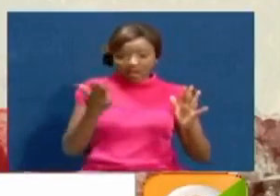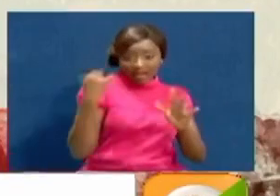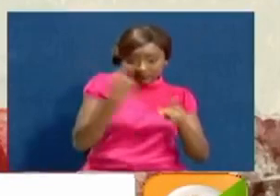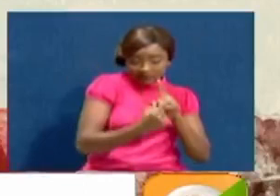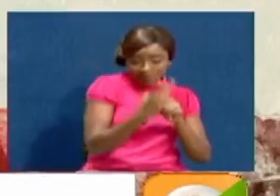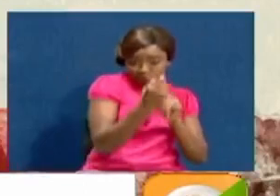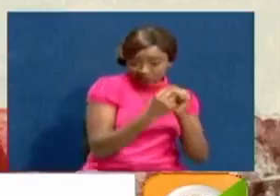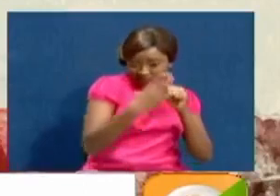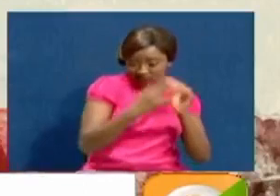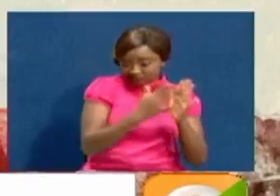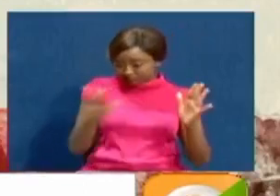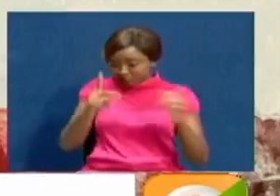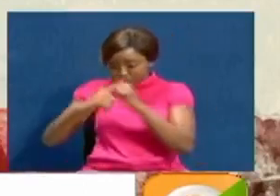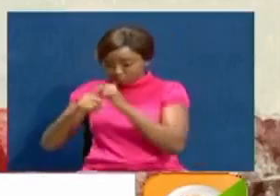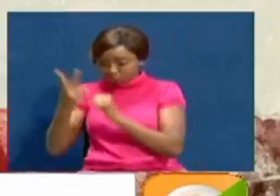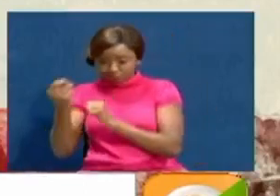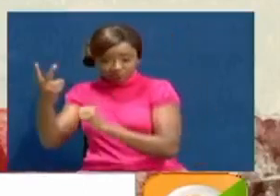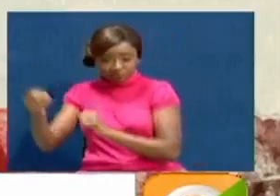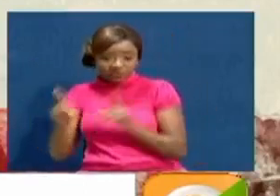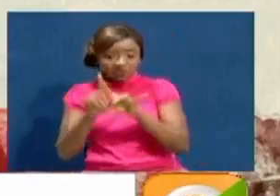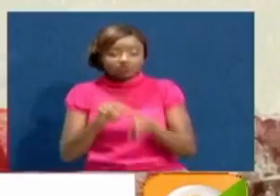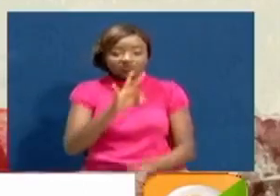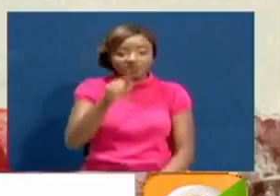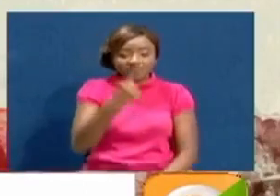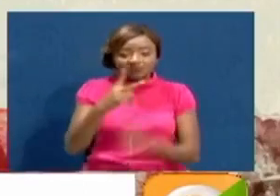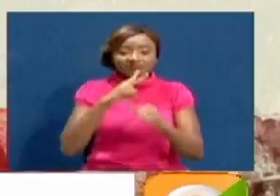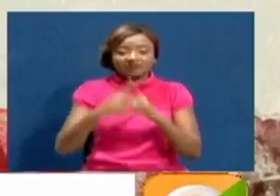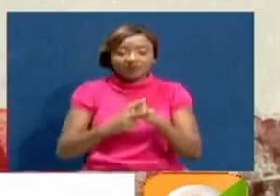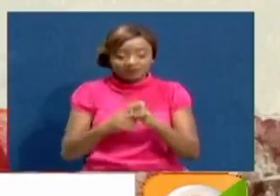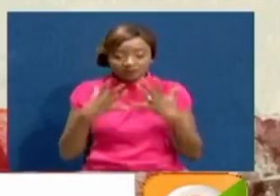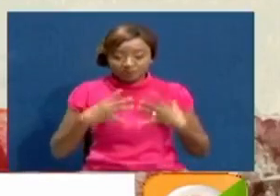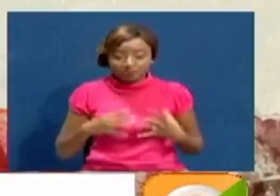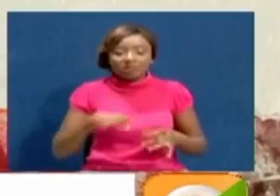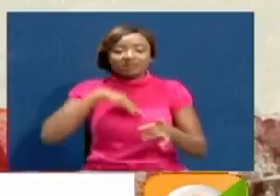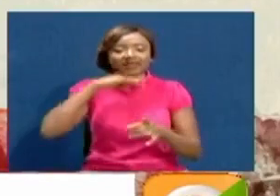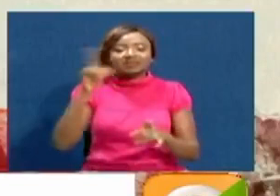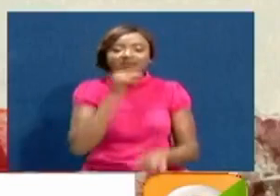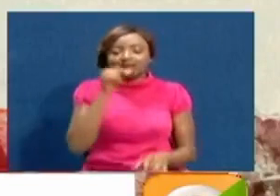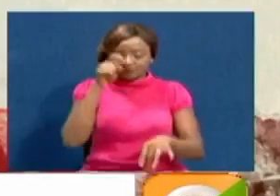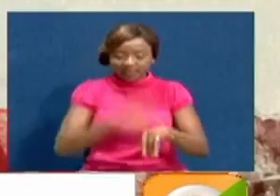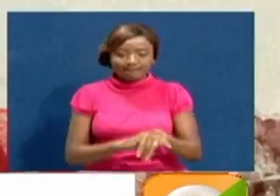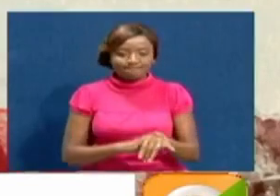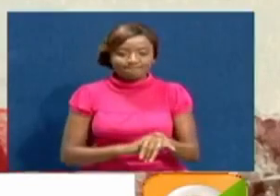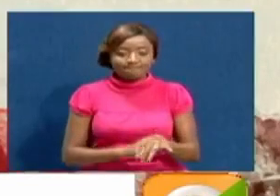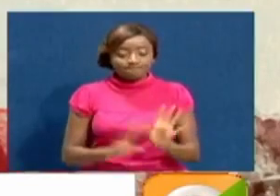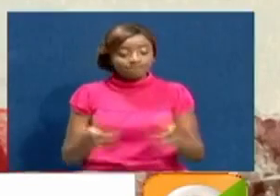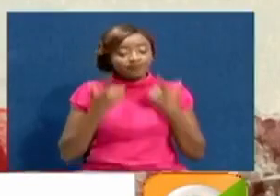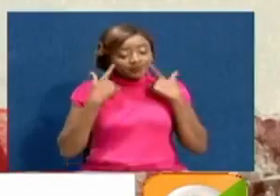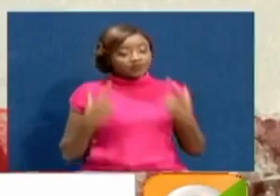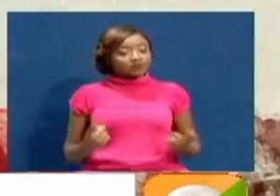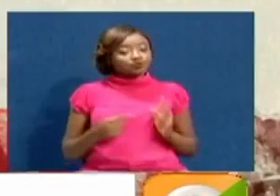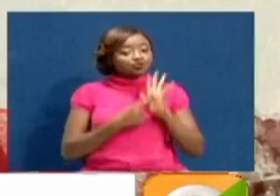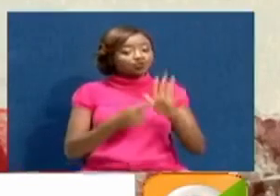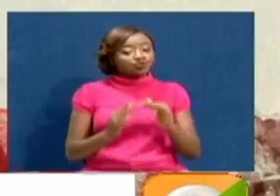to 3,337 people who died in the same period between 2018 and 2019. The figures indicating a rise